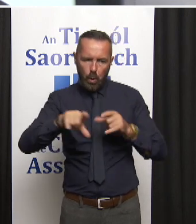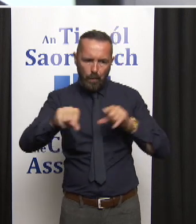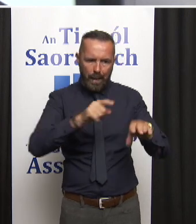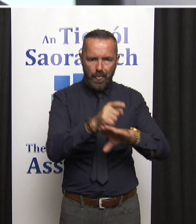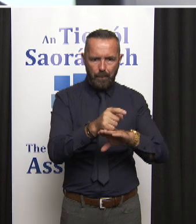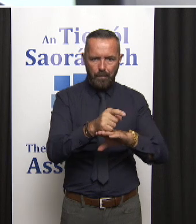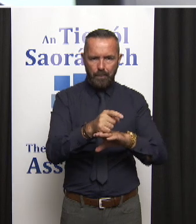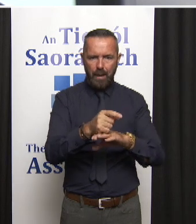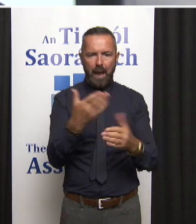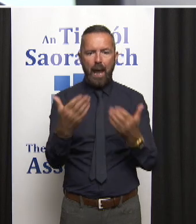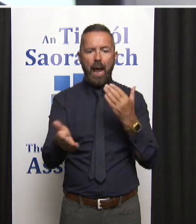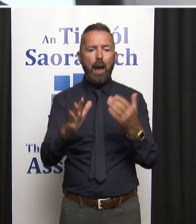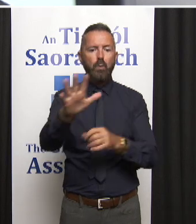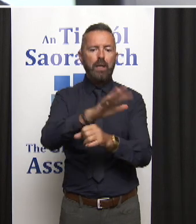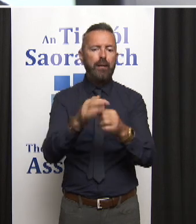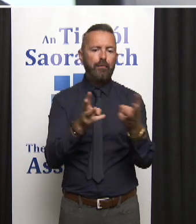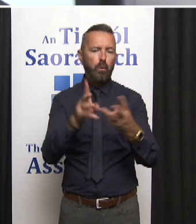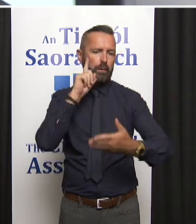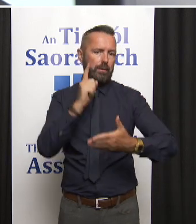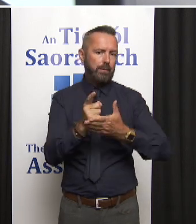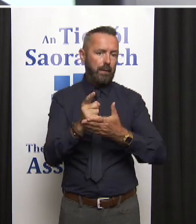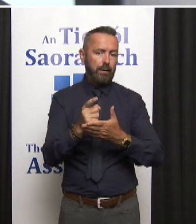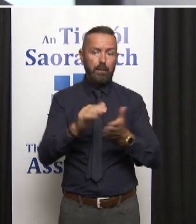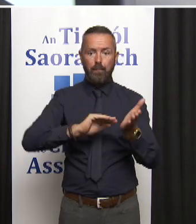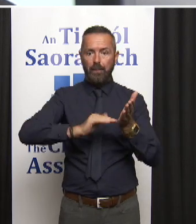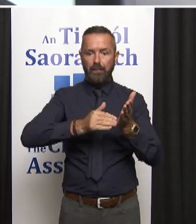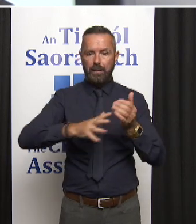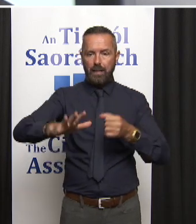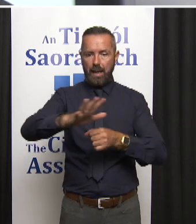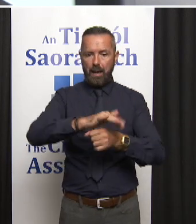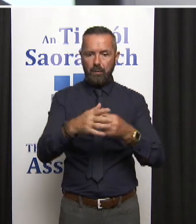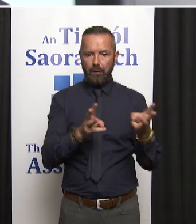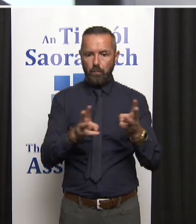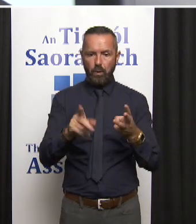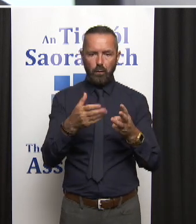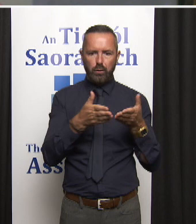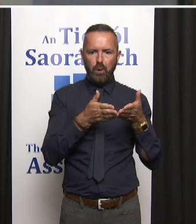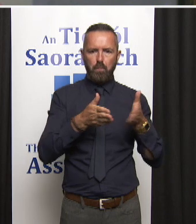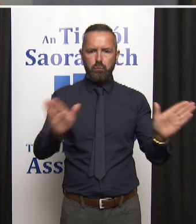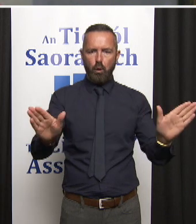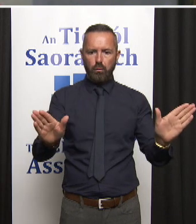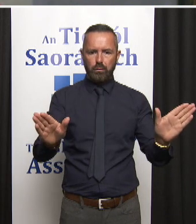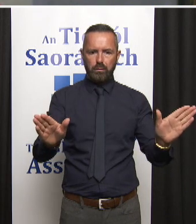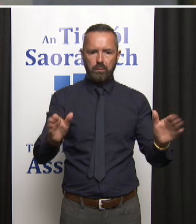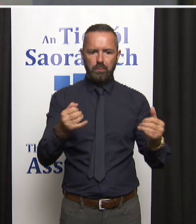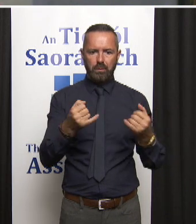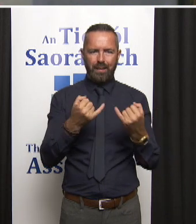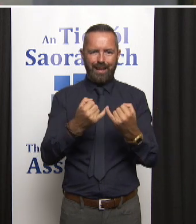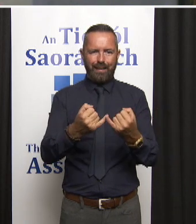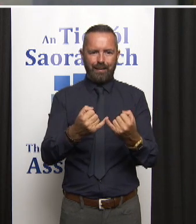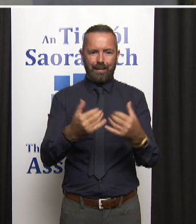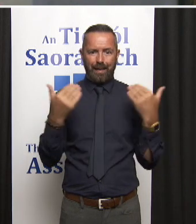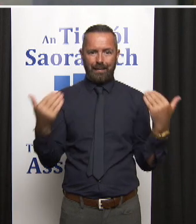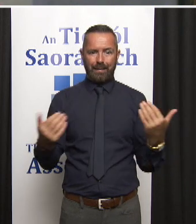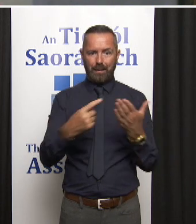would the areas of work be decided? Would they be fixed broad categories like the existing strategic policy committees,